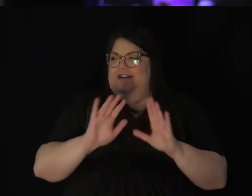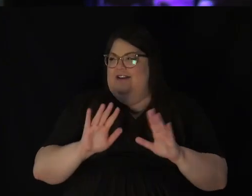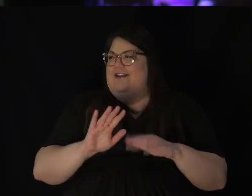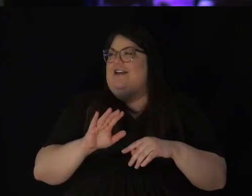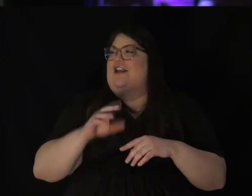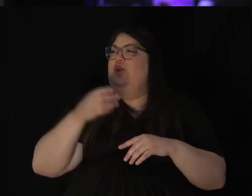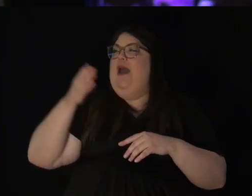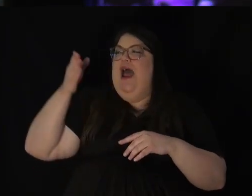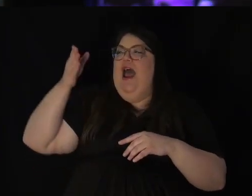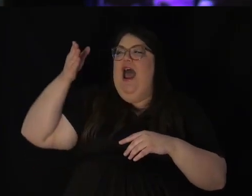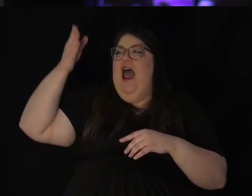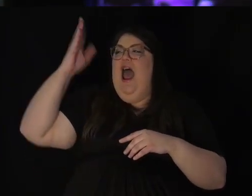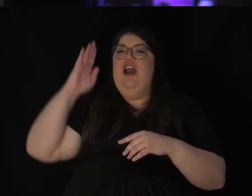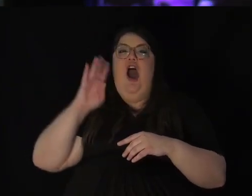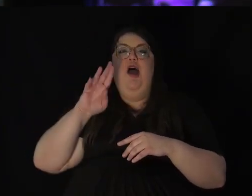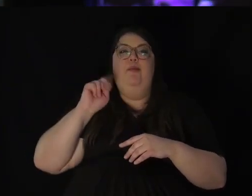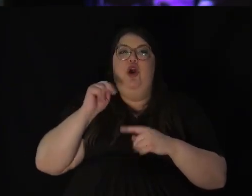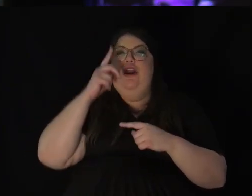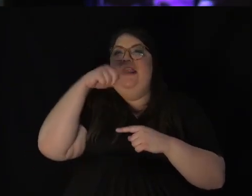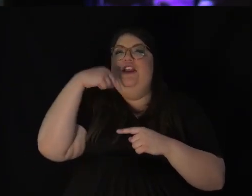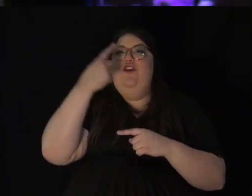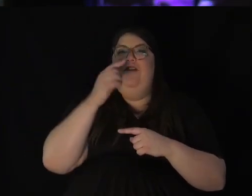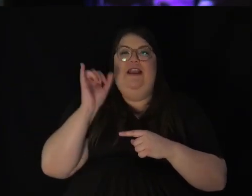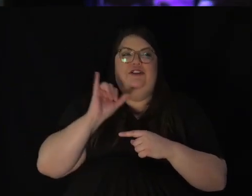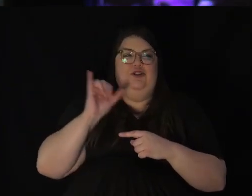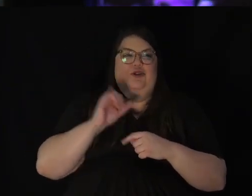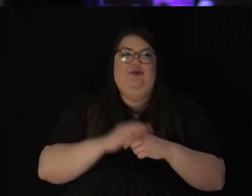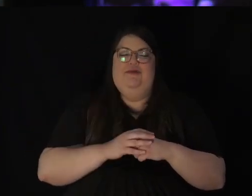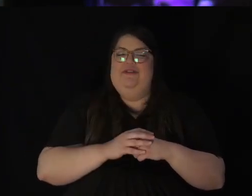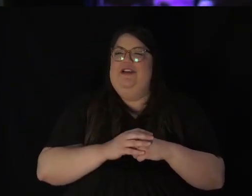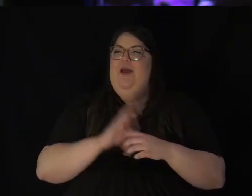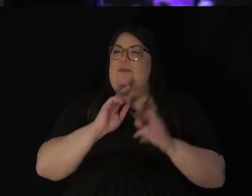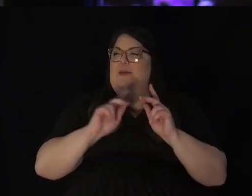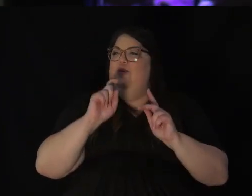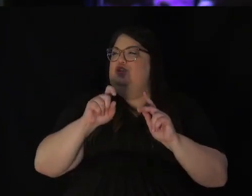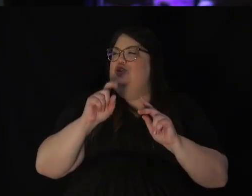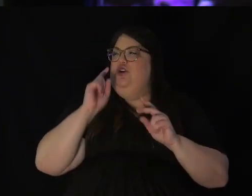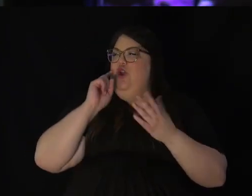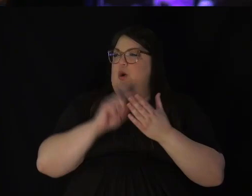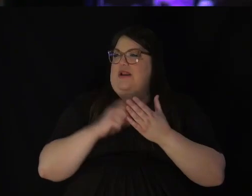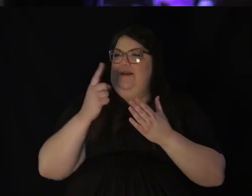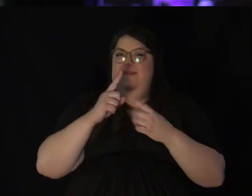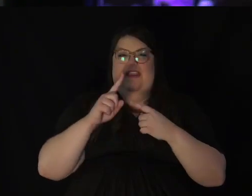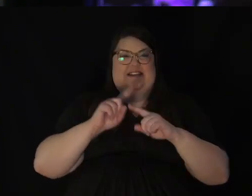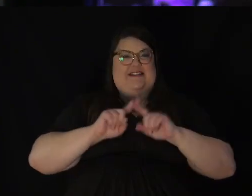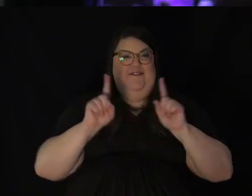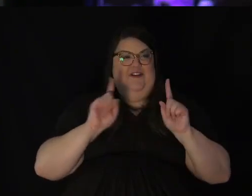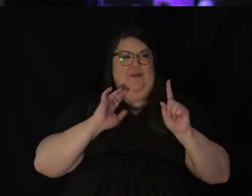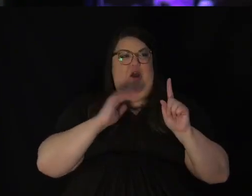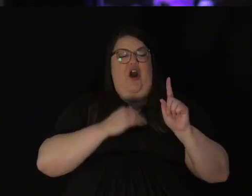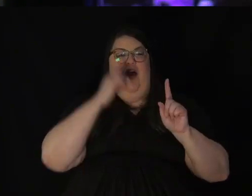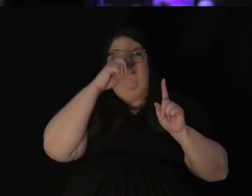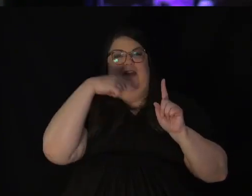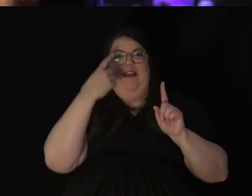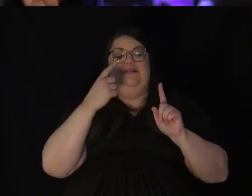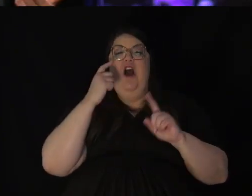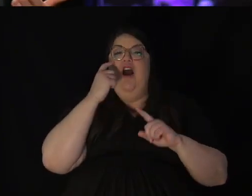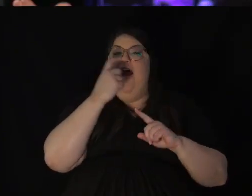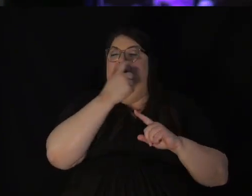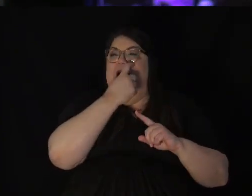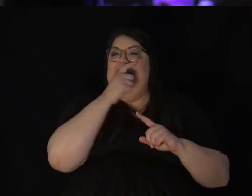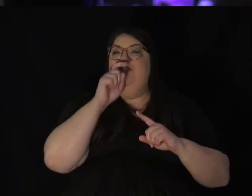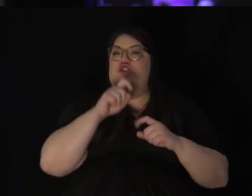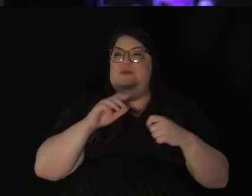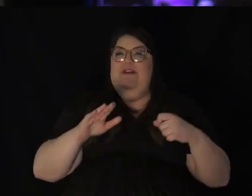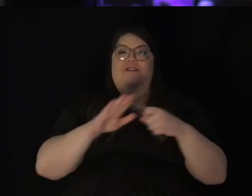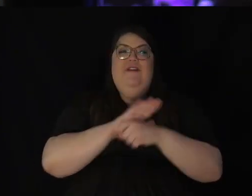God burn in you. People should notice something different about our face. Our eyes should be